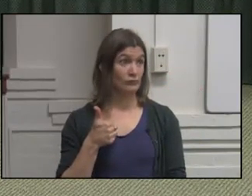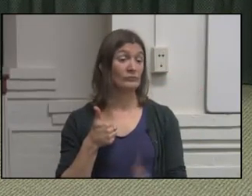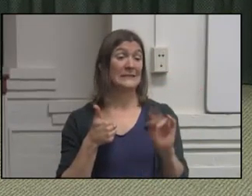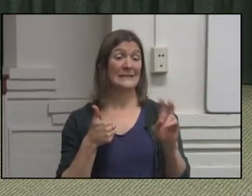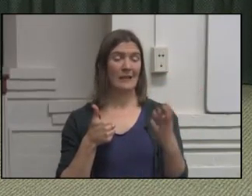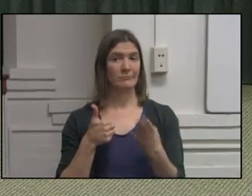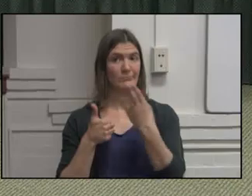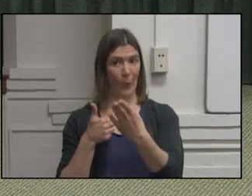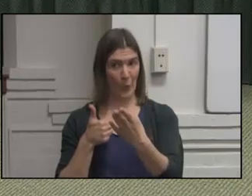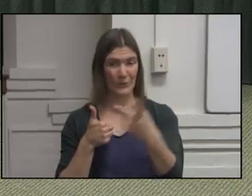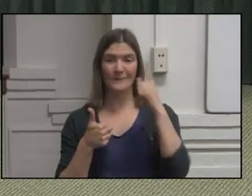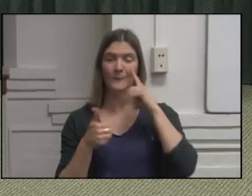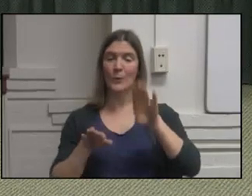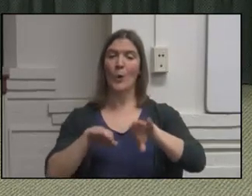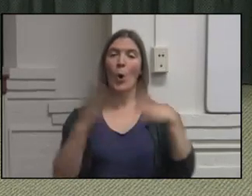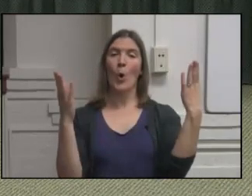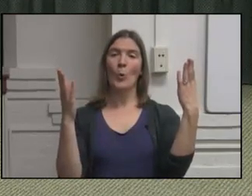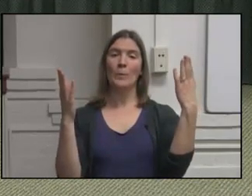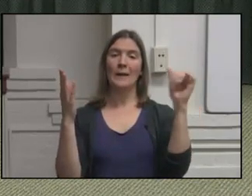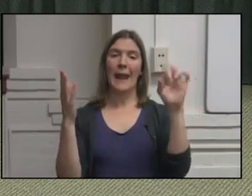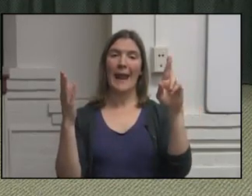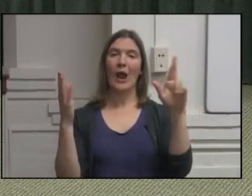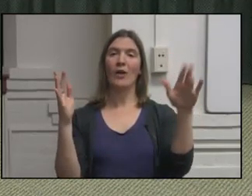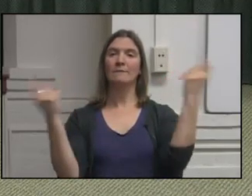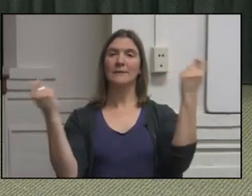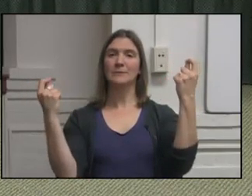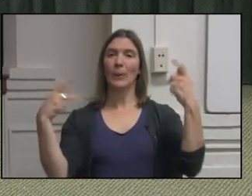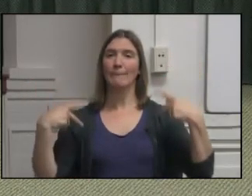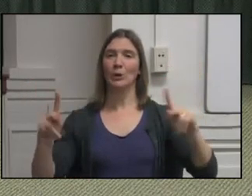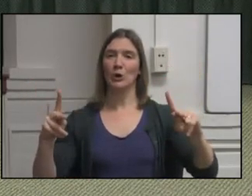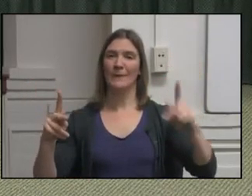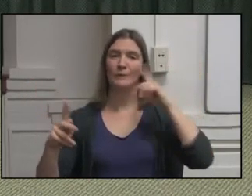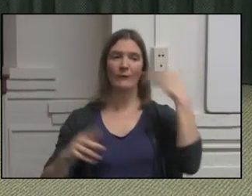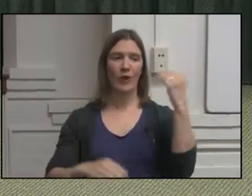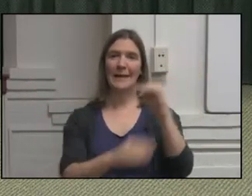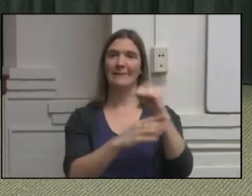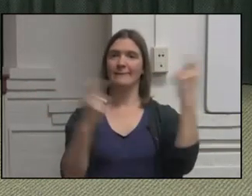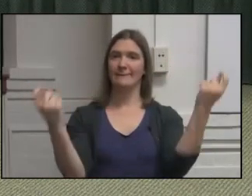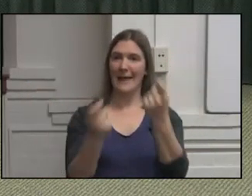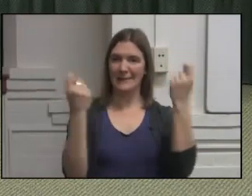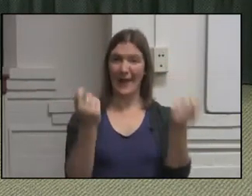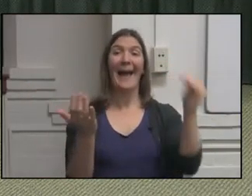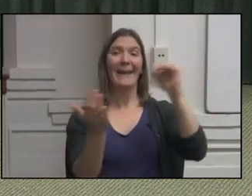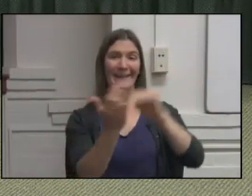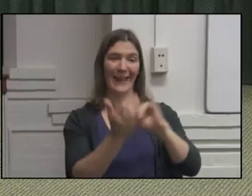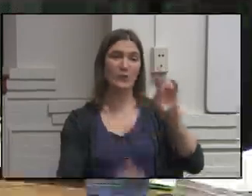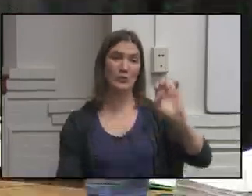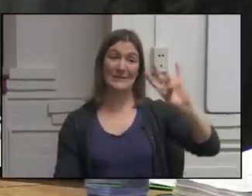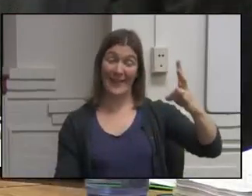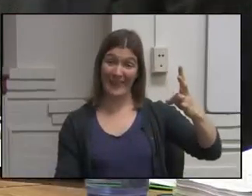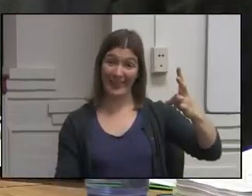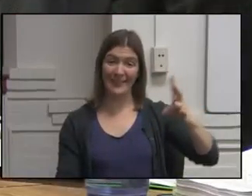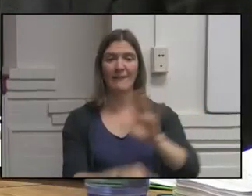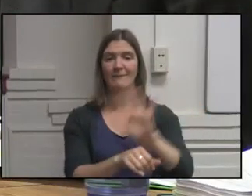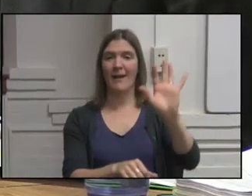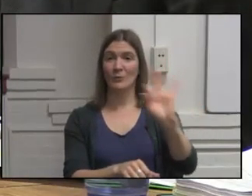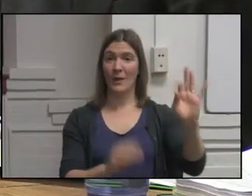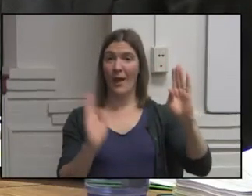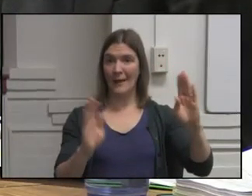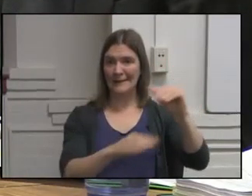David has made the motion for an open-air permit for Strolling of the Heifers for the Friday Evening Festival, which will take place up on the Common 5 to